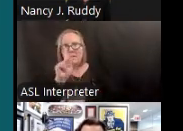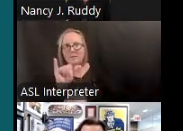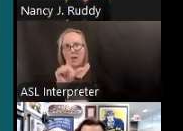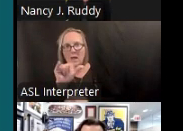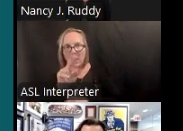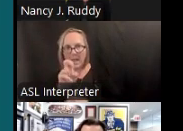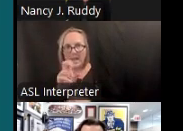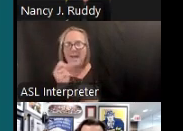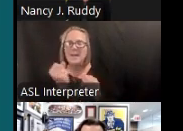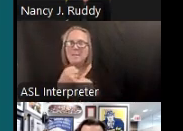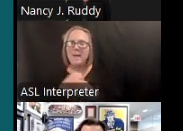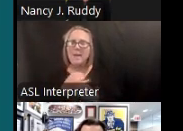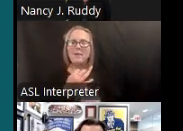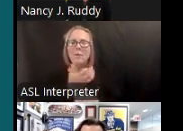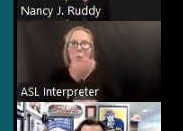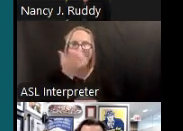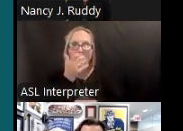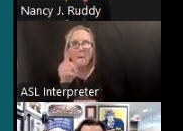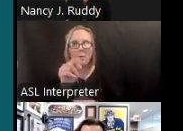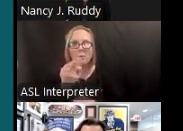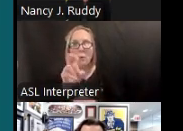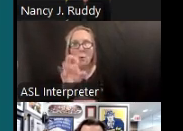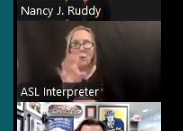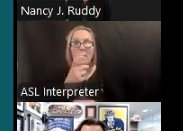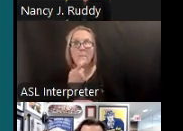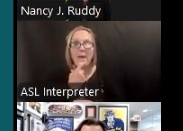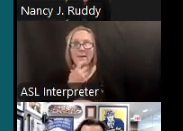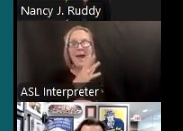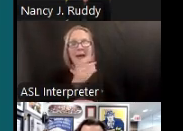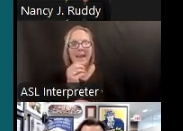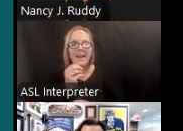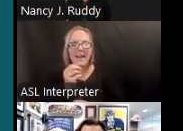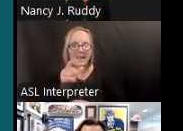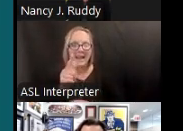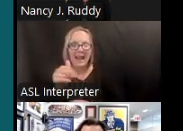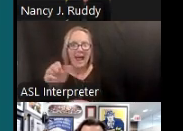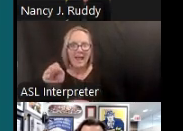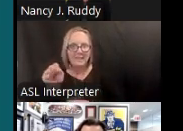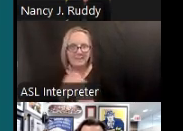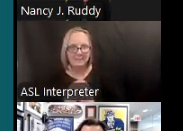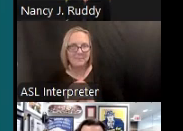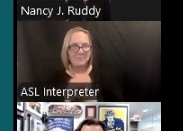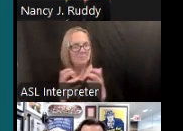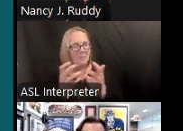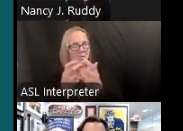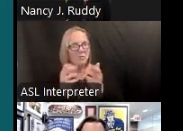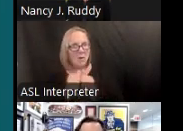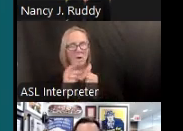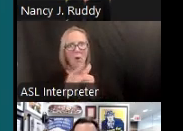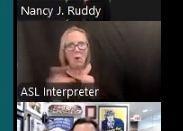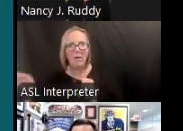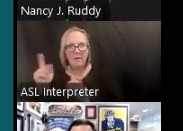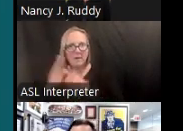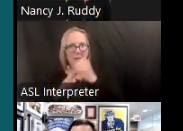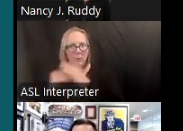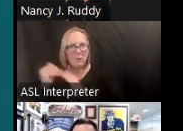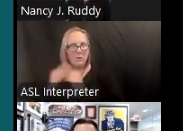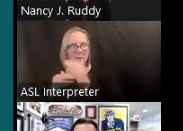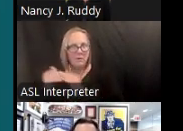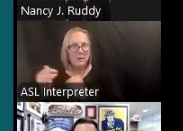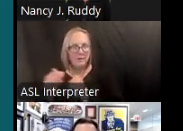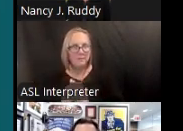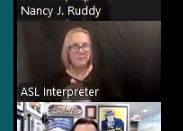of warm tone metal and glass that are consistent with the masonry and glass neighboring context. The elegant forms of the building will